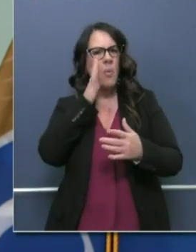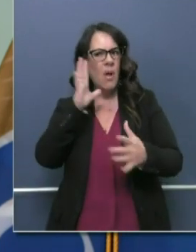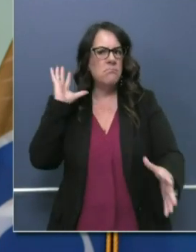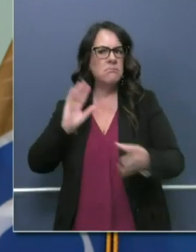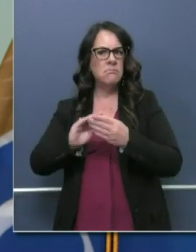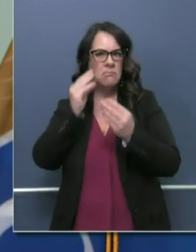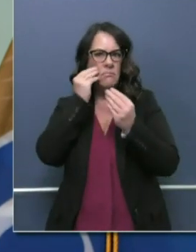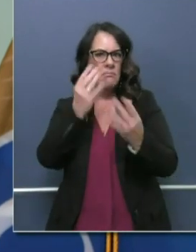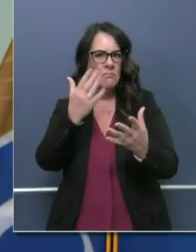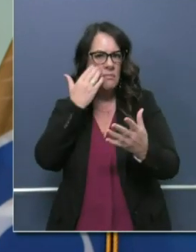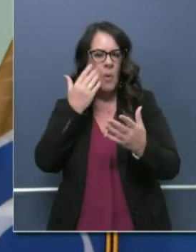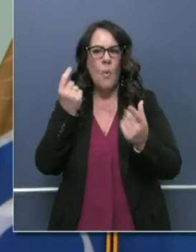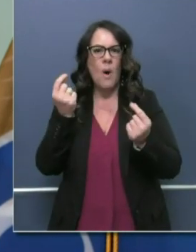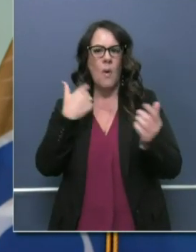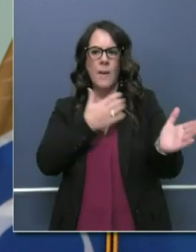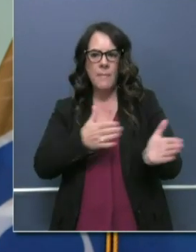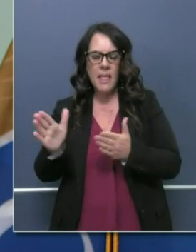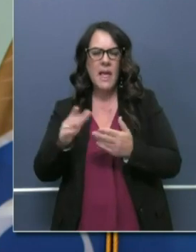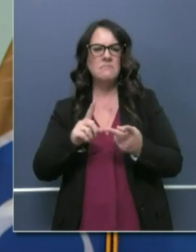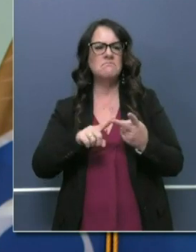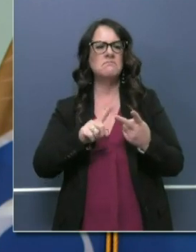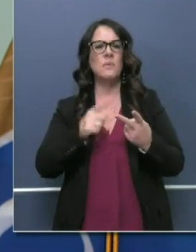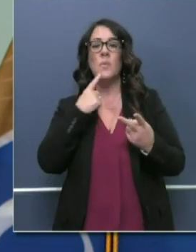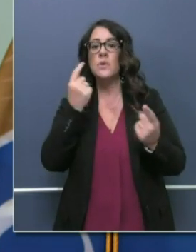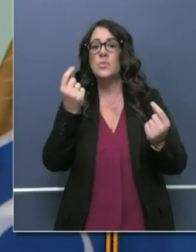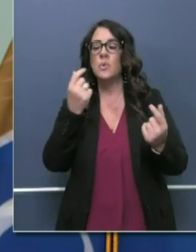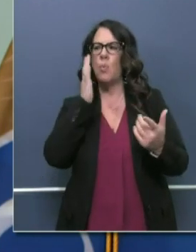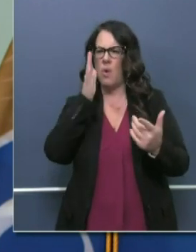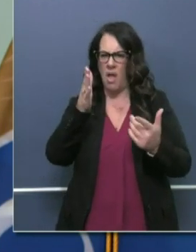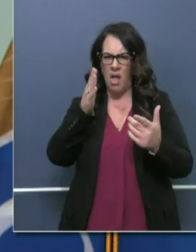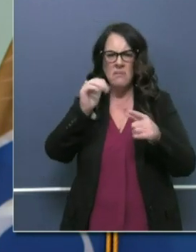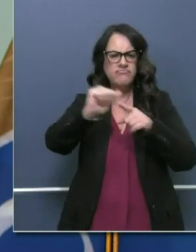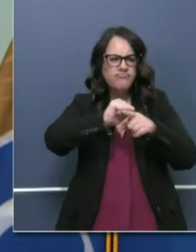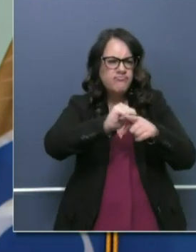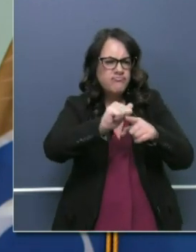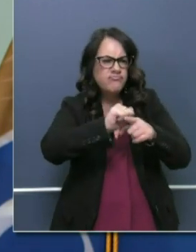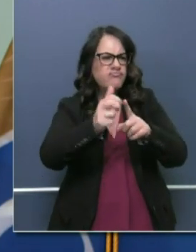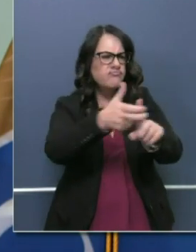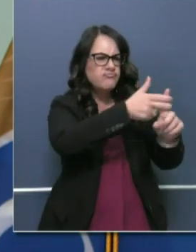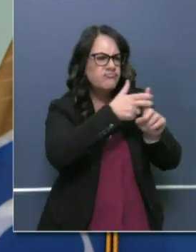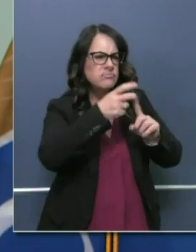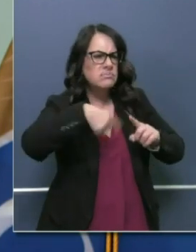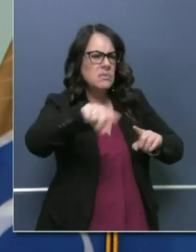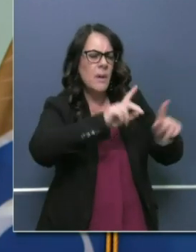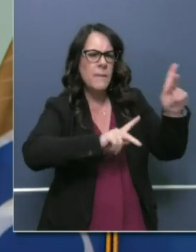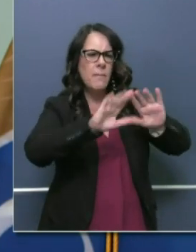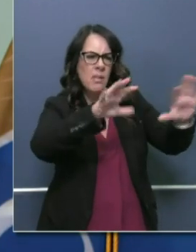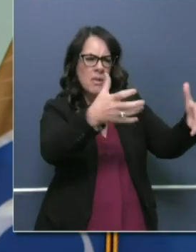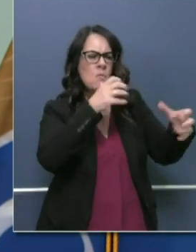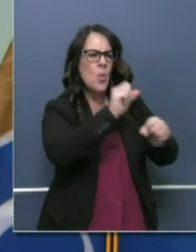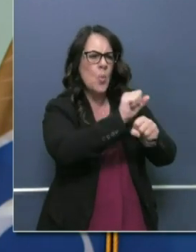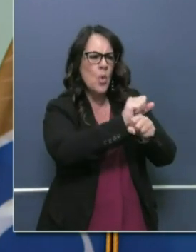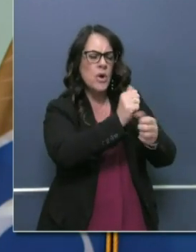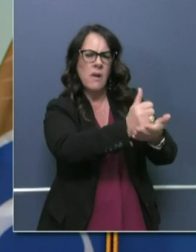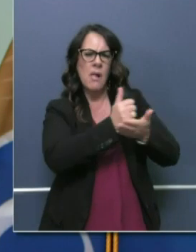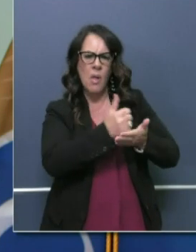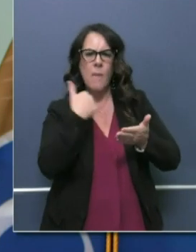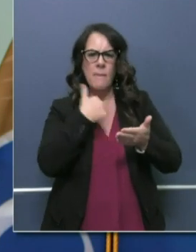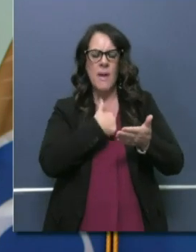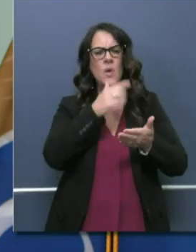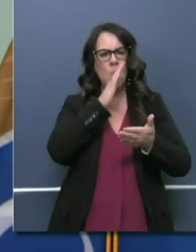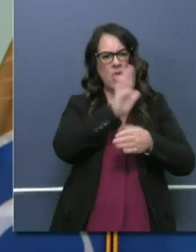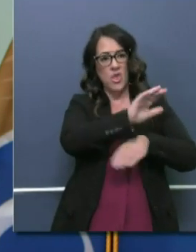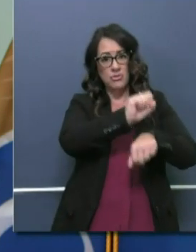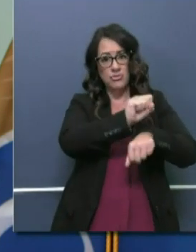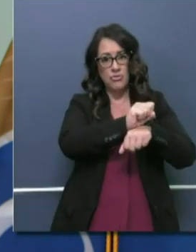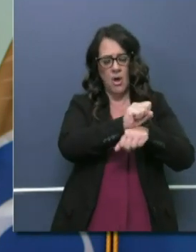that we're putting into play, some of the training that we'll be advancing, some of the recruitment that we're doing to build a workforce, to